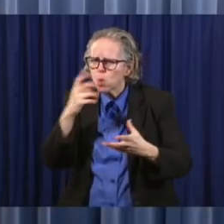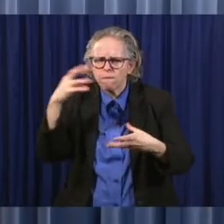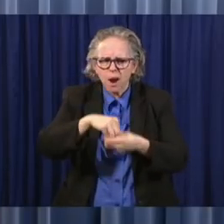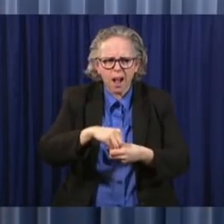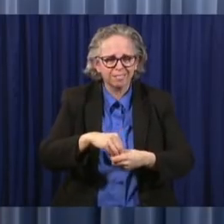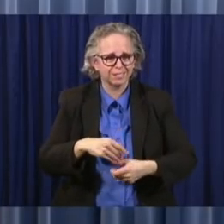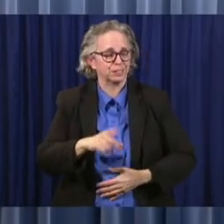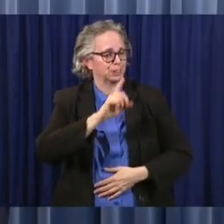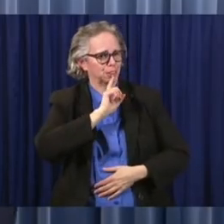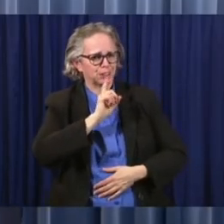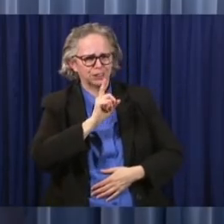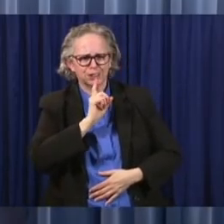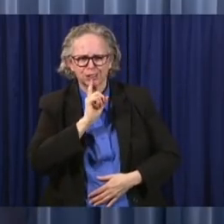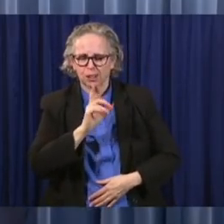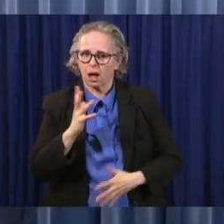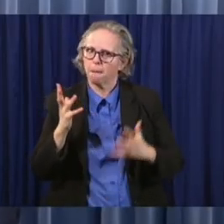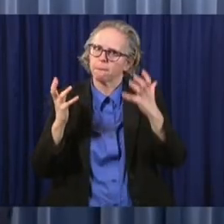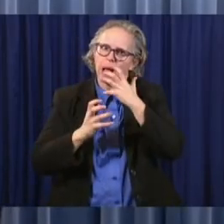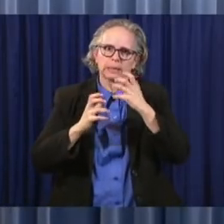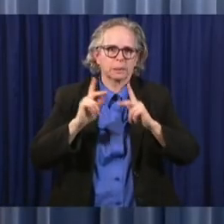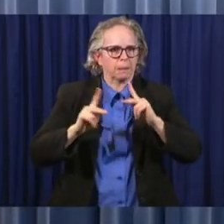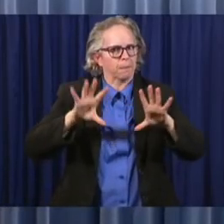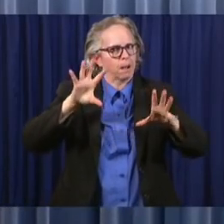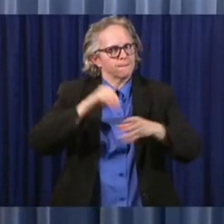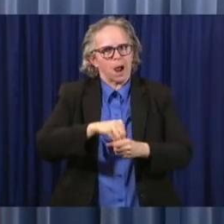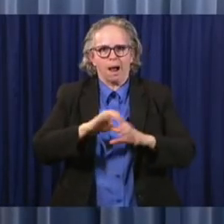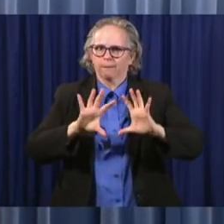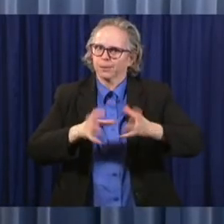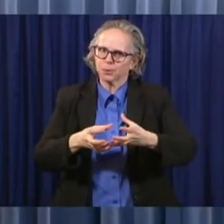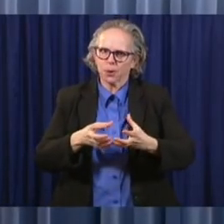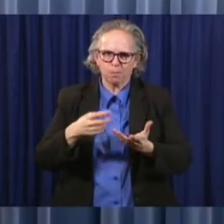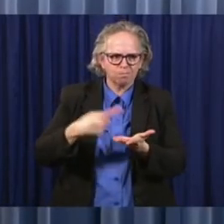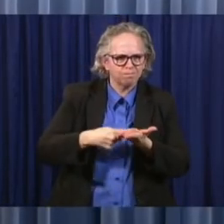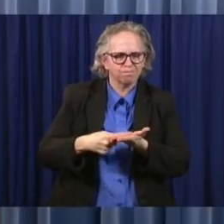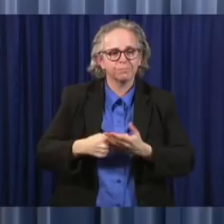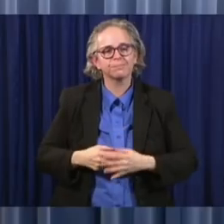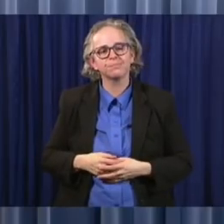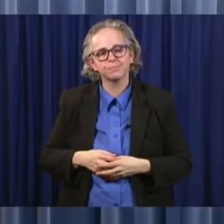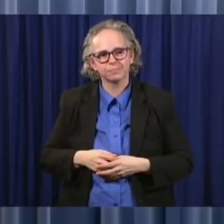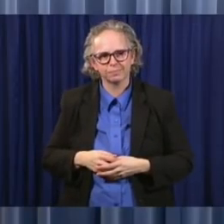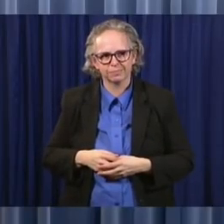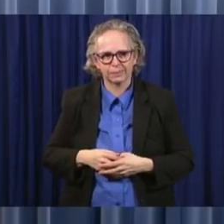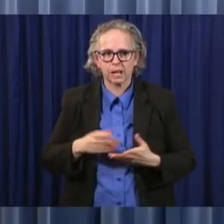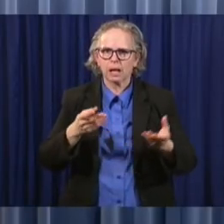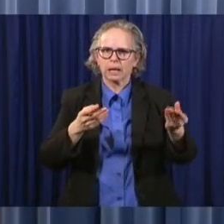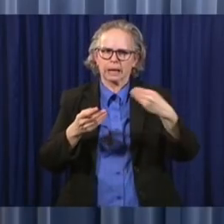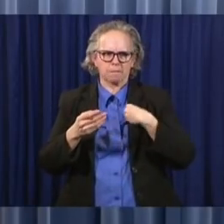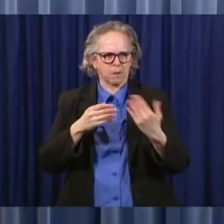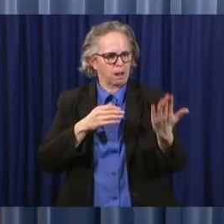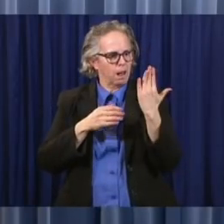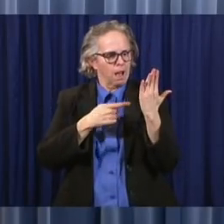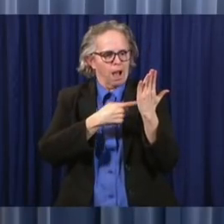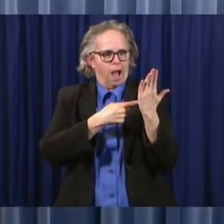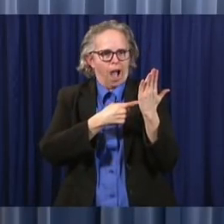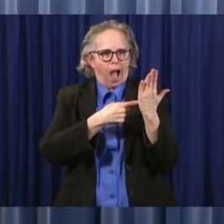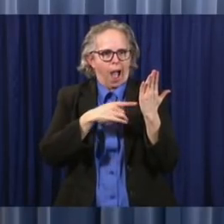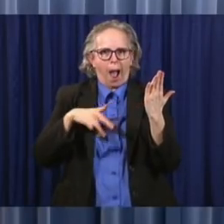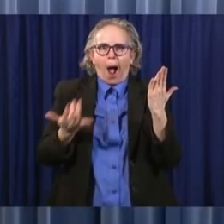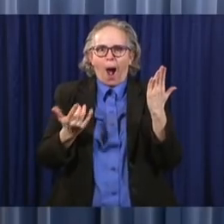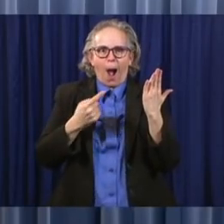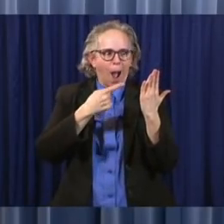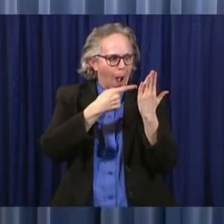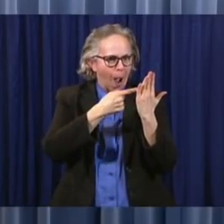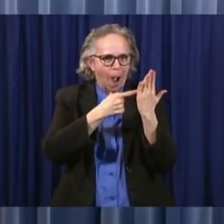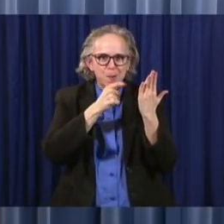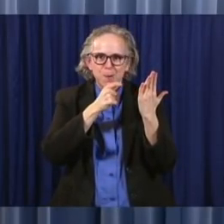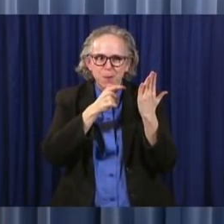It was really amazing. We had, in fact, on Thursday night when I was given the list, I plotted it because I just wanted to know who the folks were that